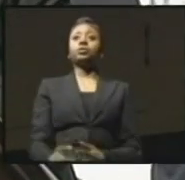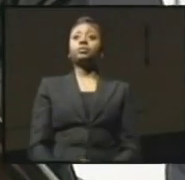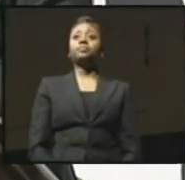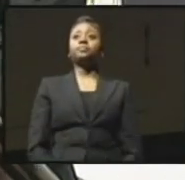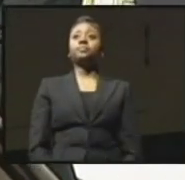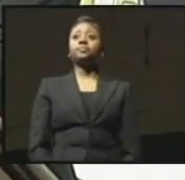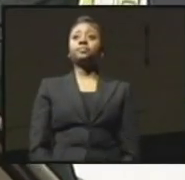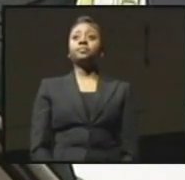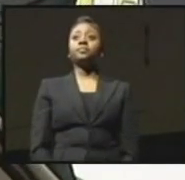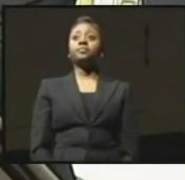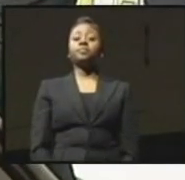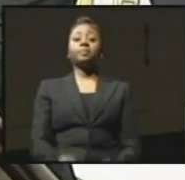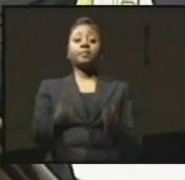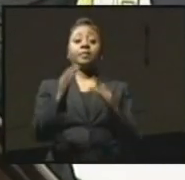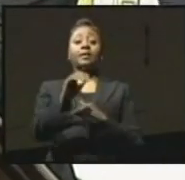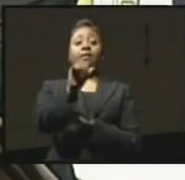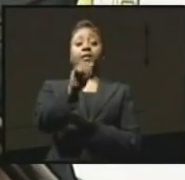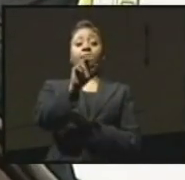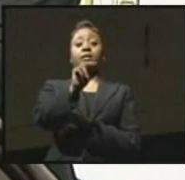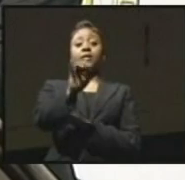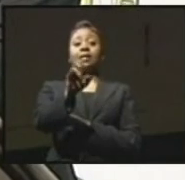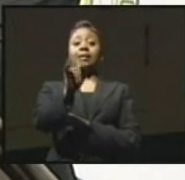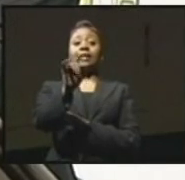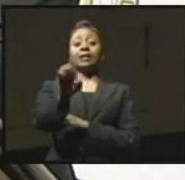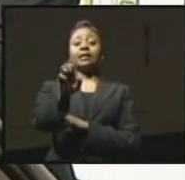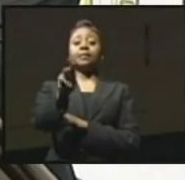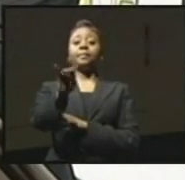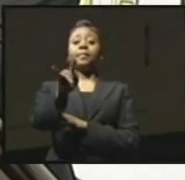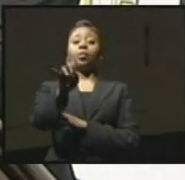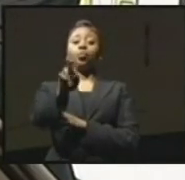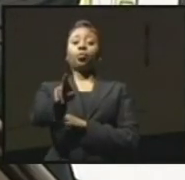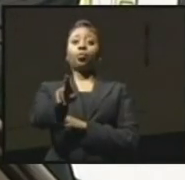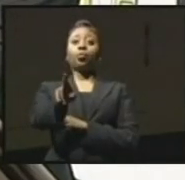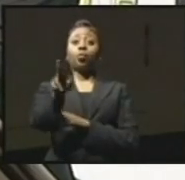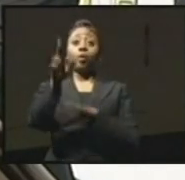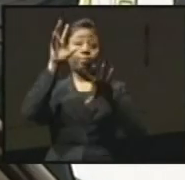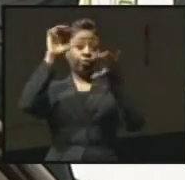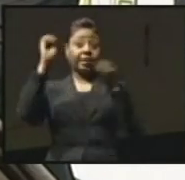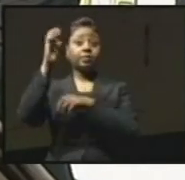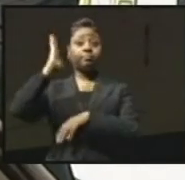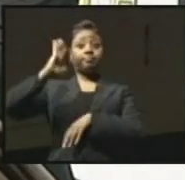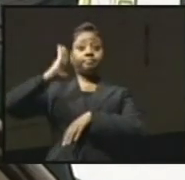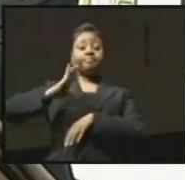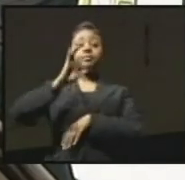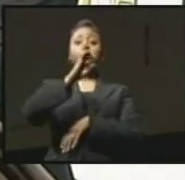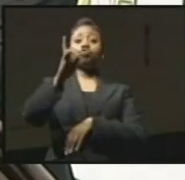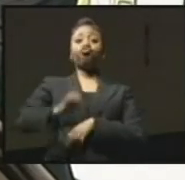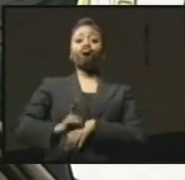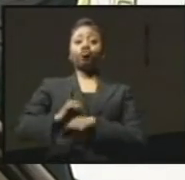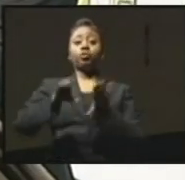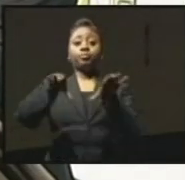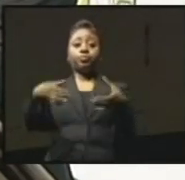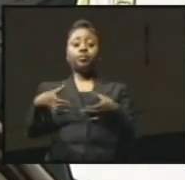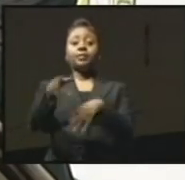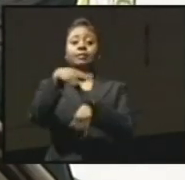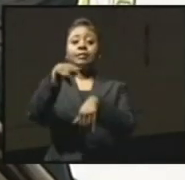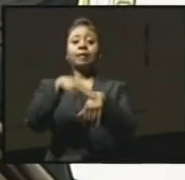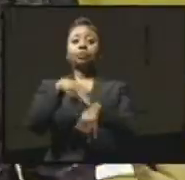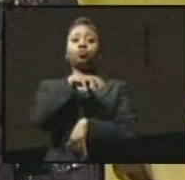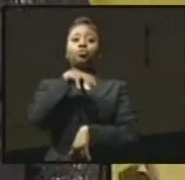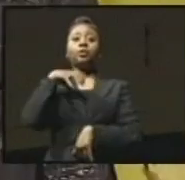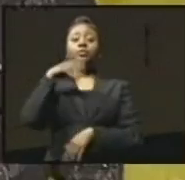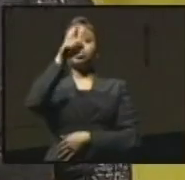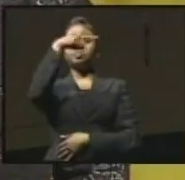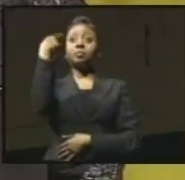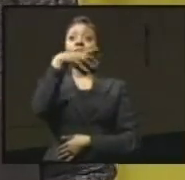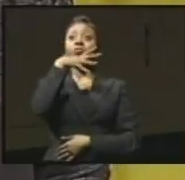Ms. Annette Rainwater Miller, President Emeritus, Detroit Chapter, the National Congress of Black Women,